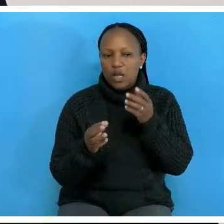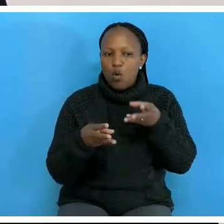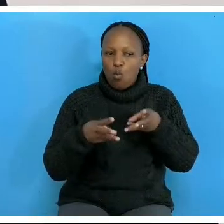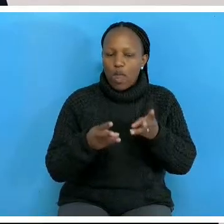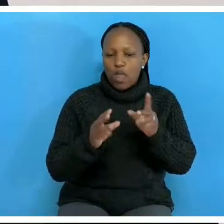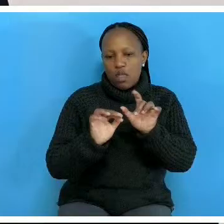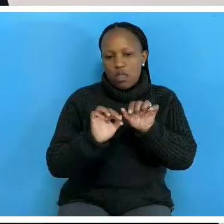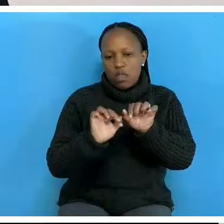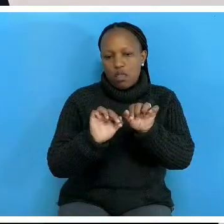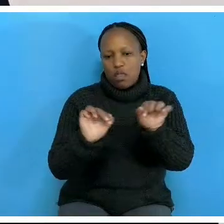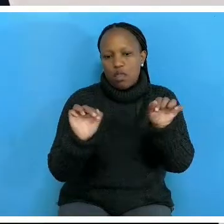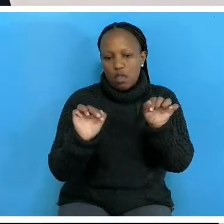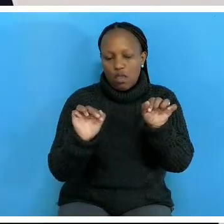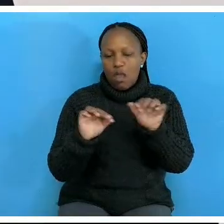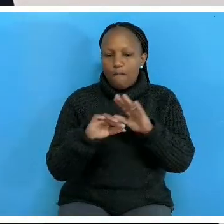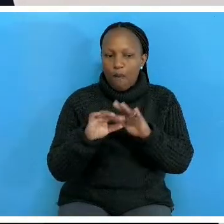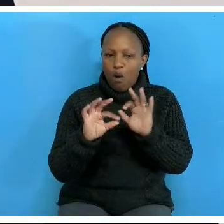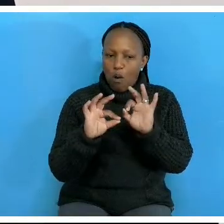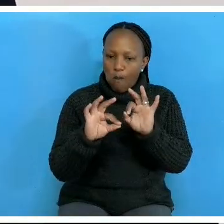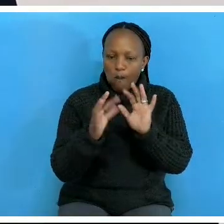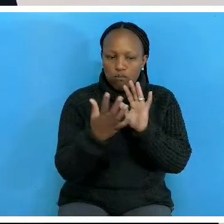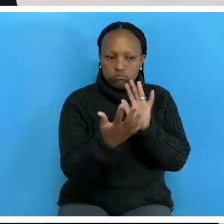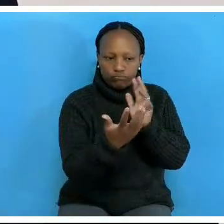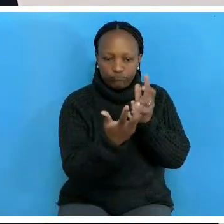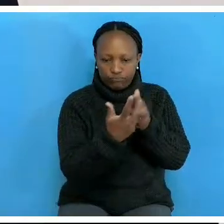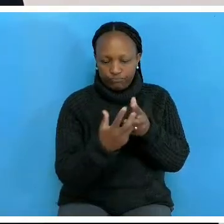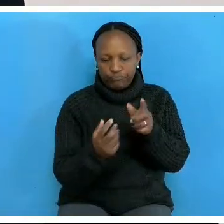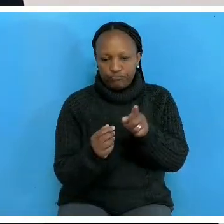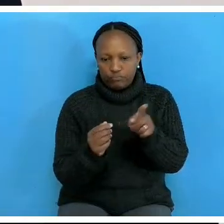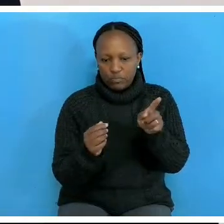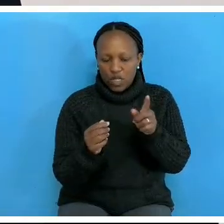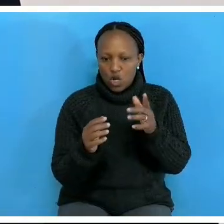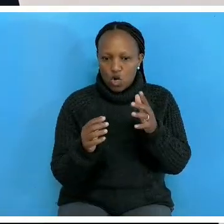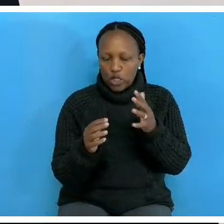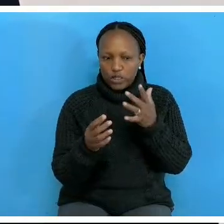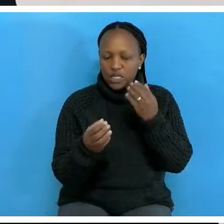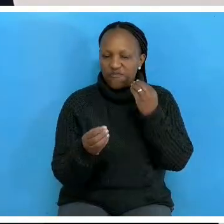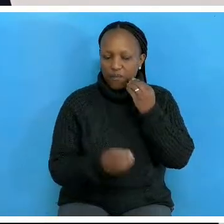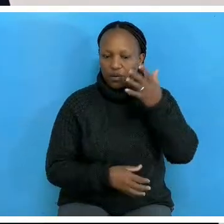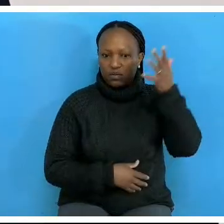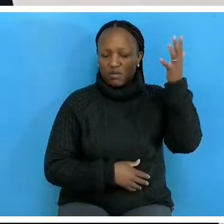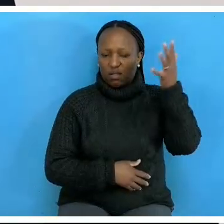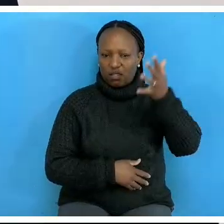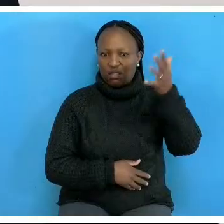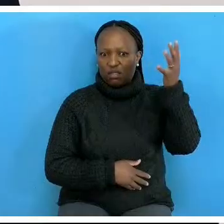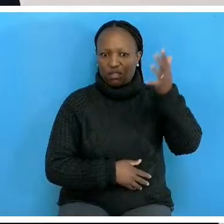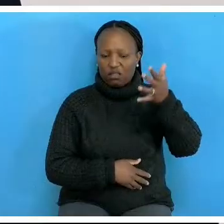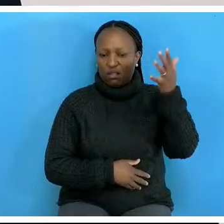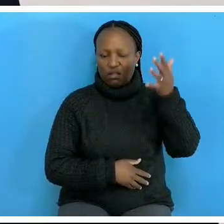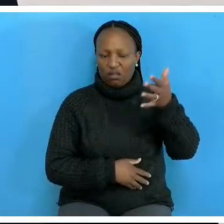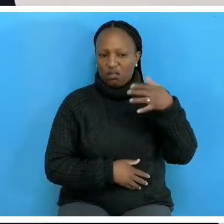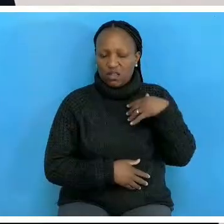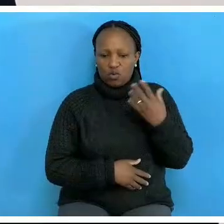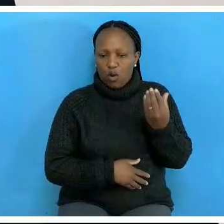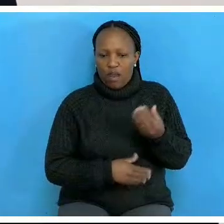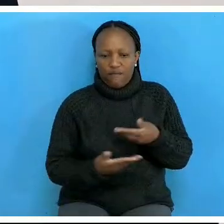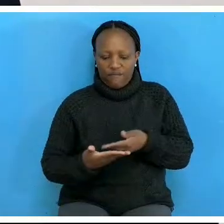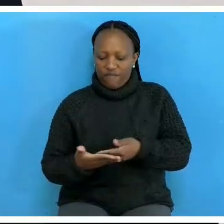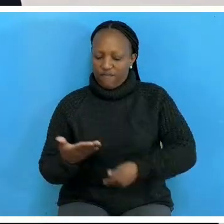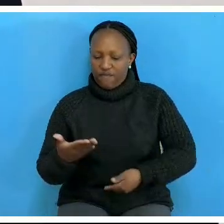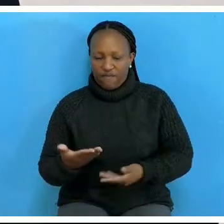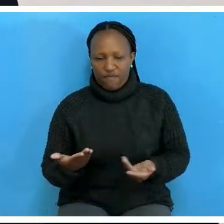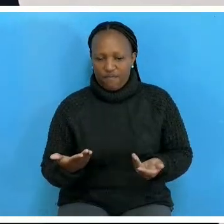that's more relatable and it doesn't flood you with information that you don't have in hand. Okay, so we